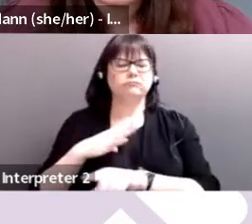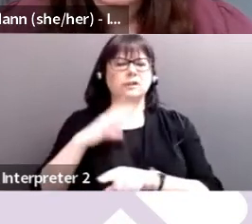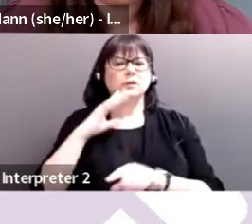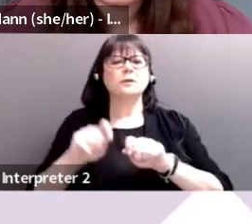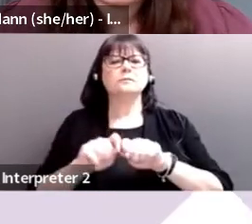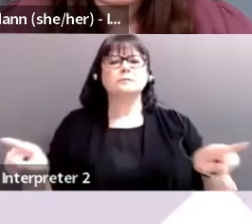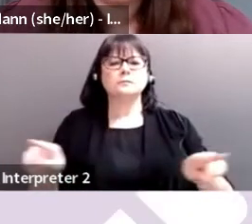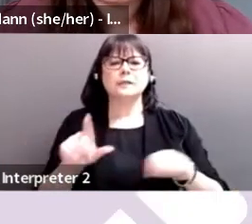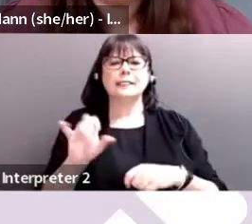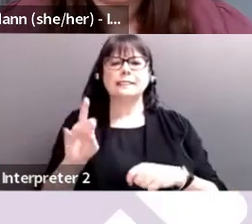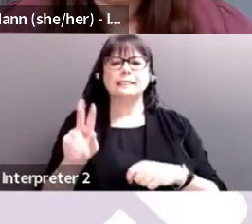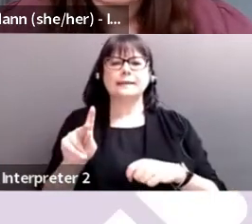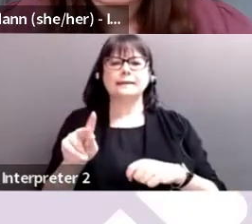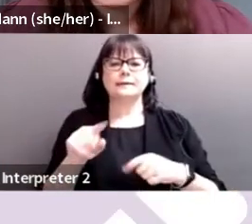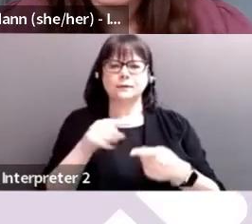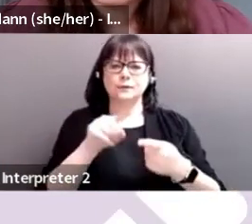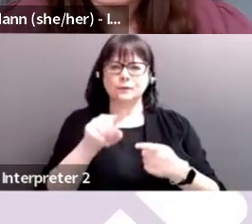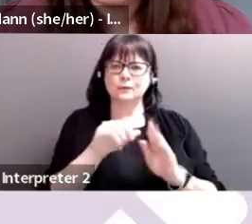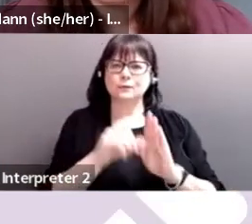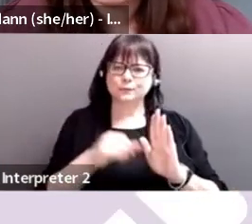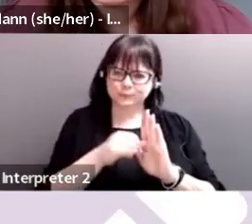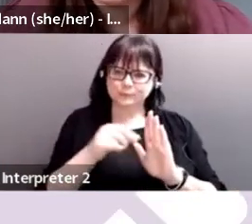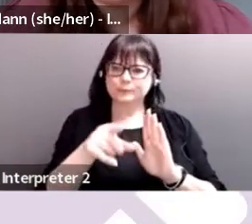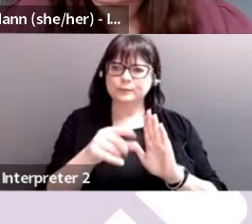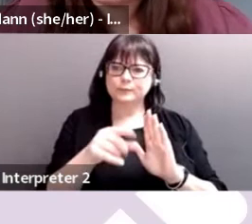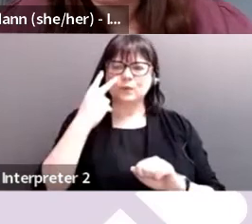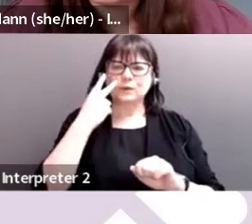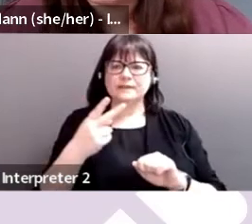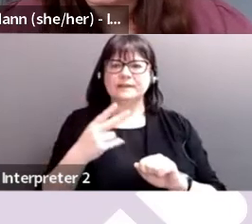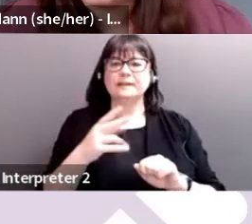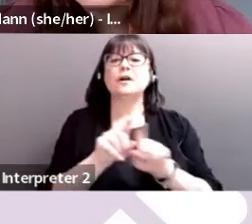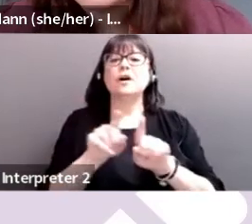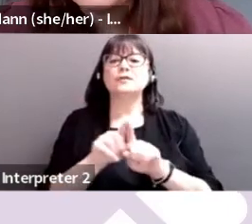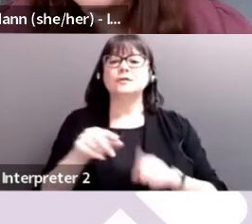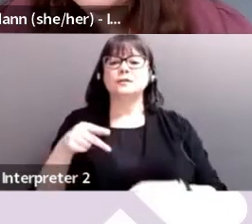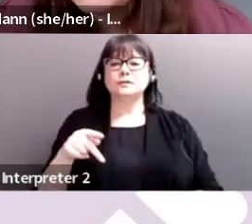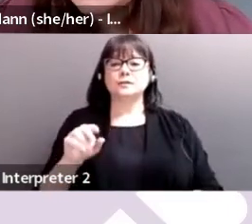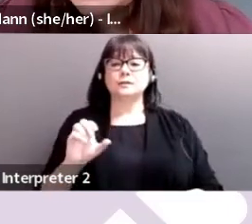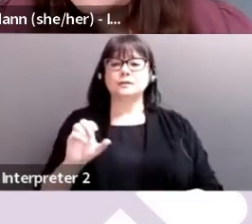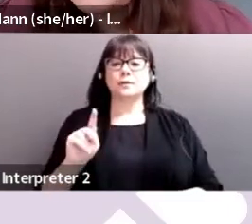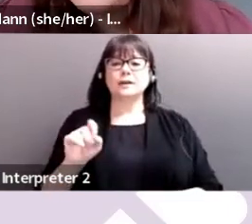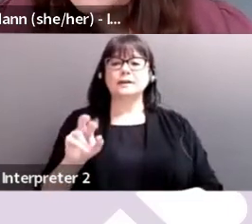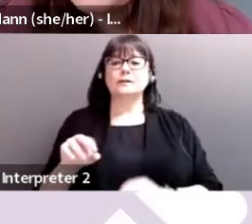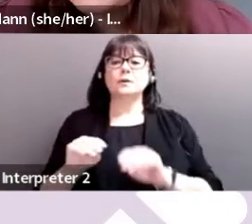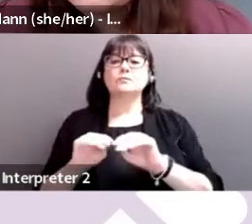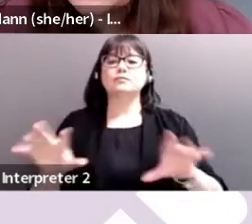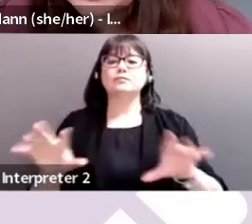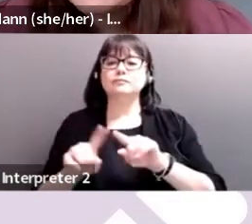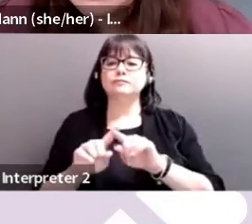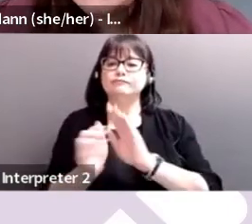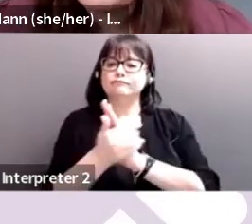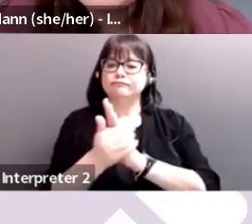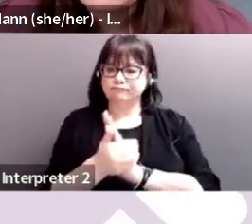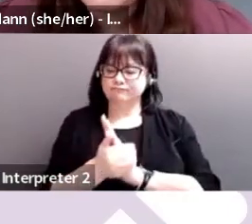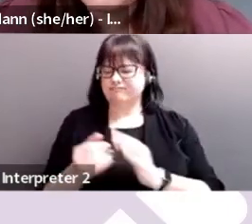this session and follow-up slides and links from the pocketed team towards the end of the week. So I'll say that now. Some